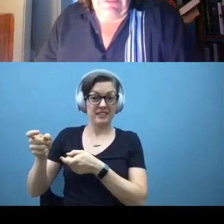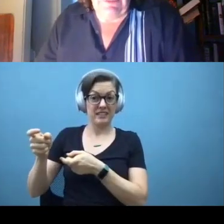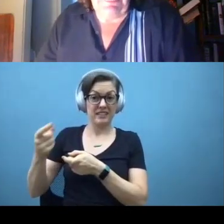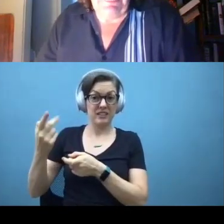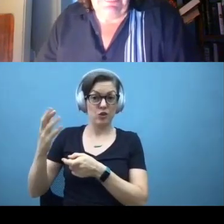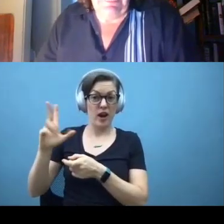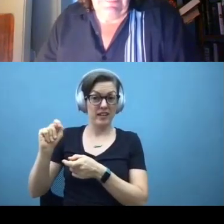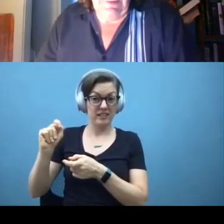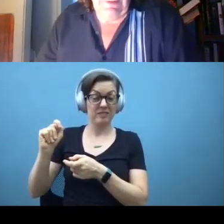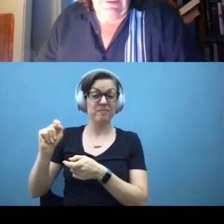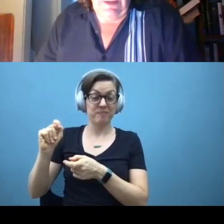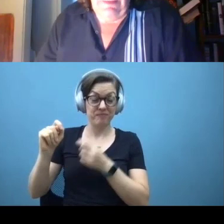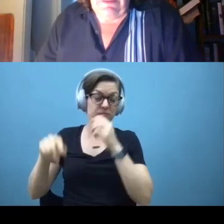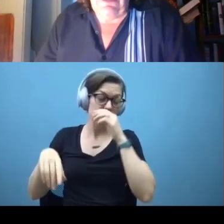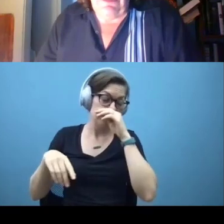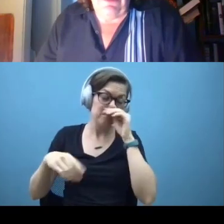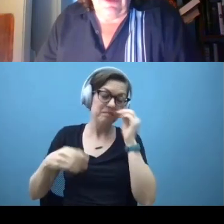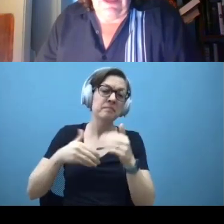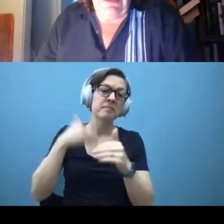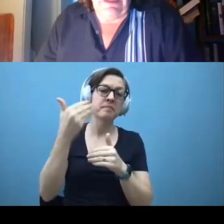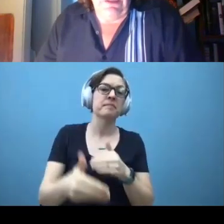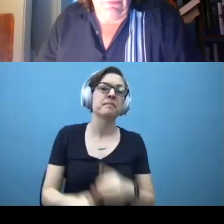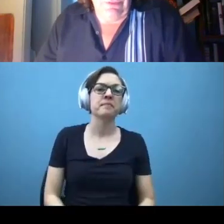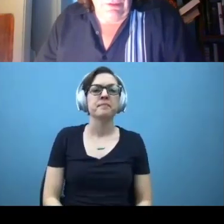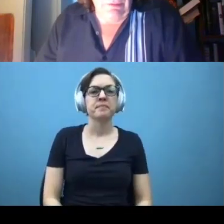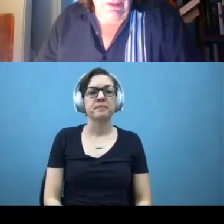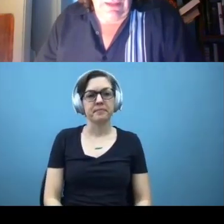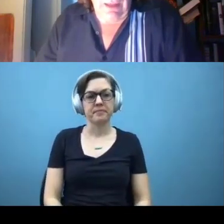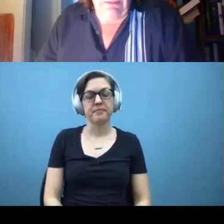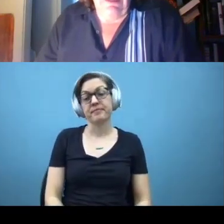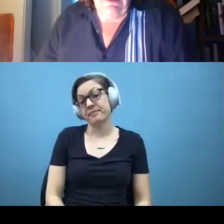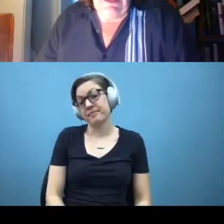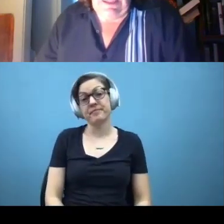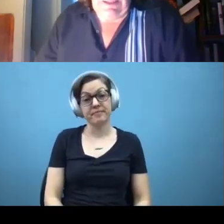Next slide, please. I think this just is going to continue with